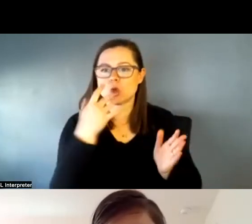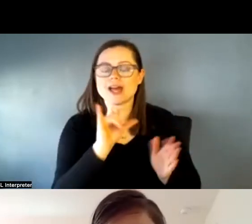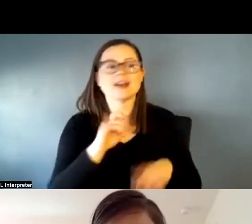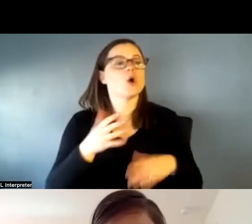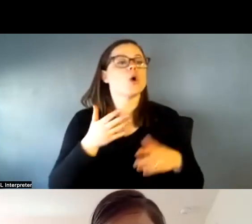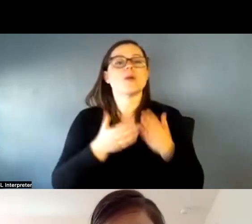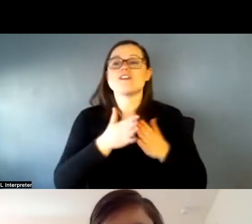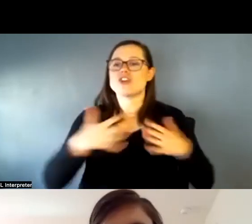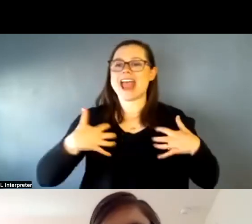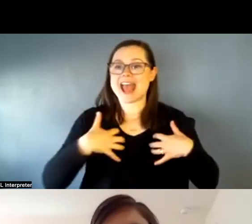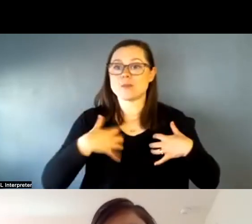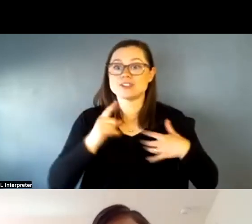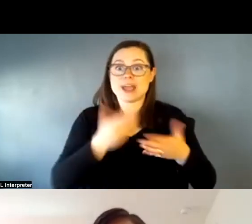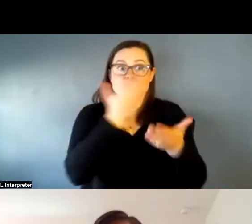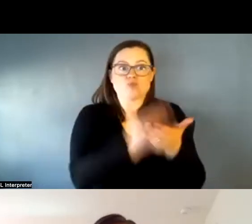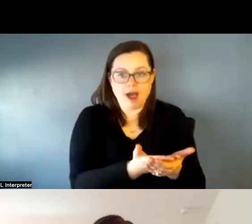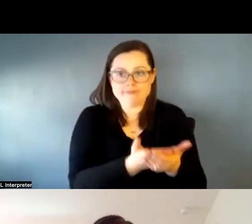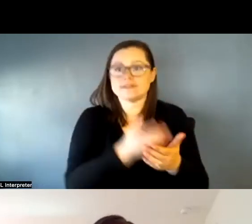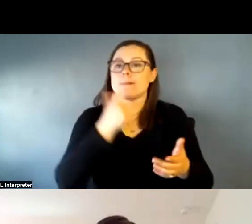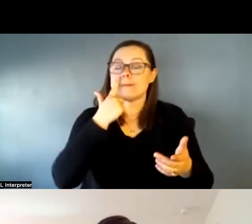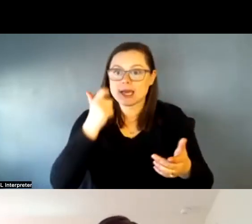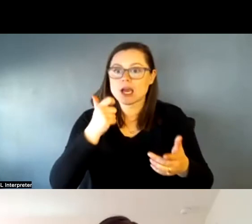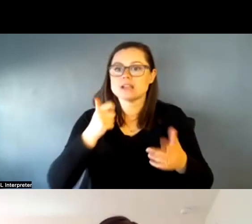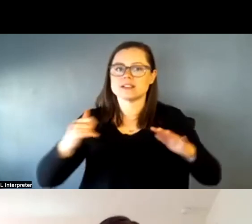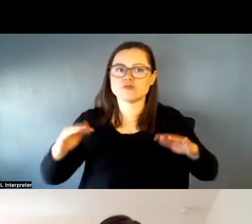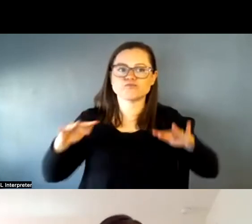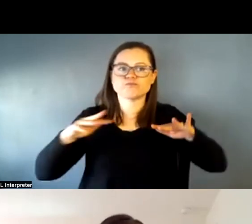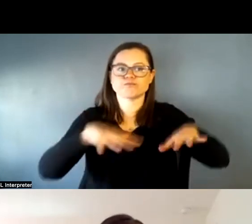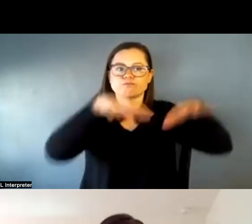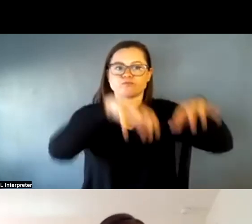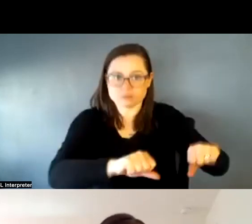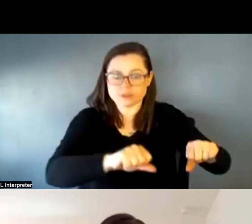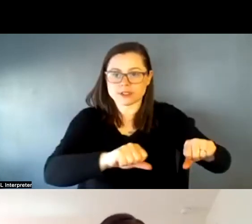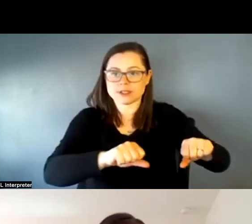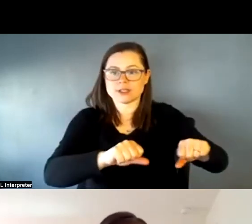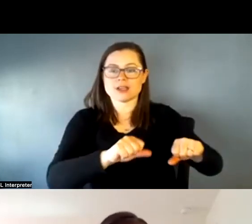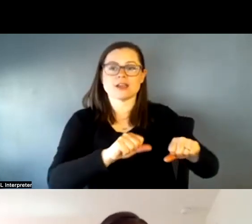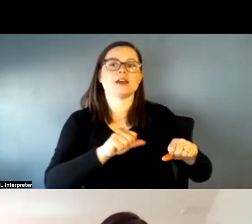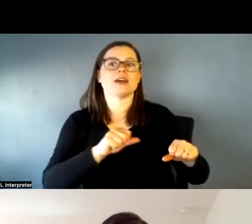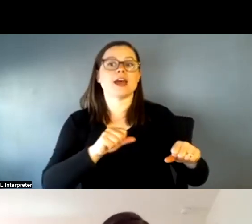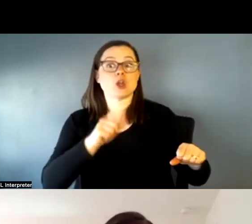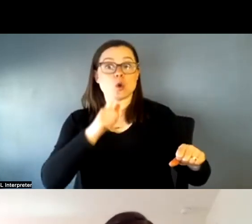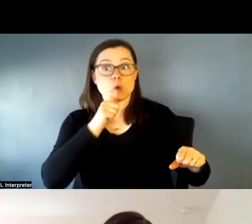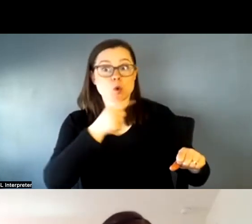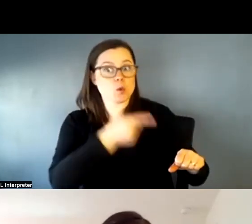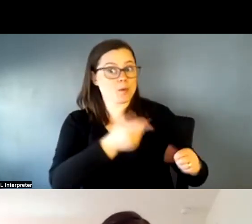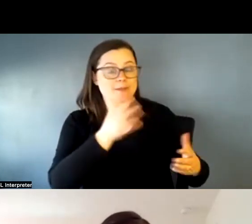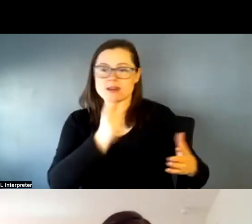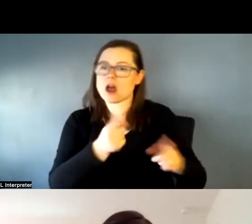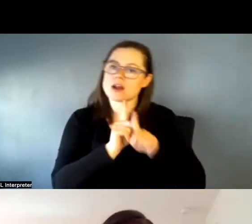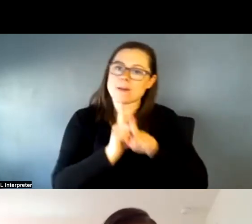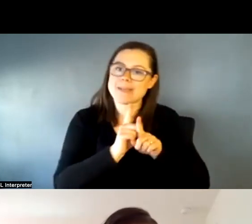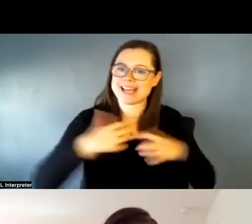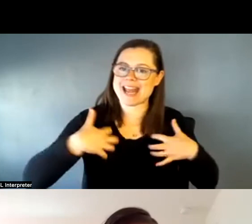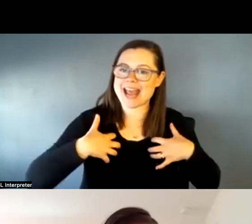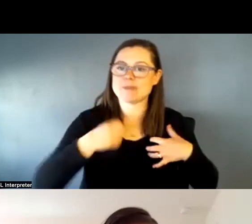and subsequent industrialization and urbanization, and who don't work as a companion animal or livestock,